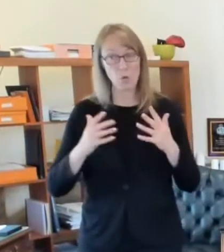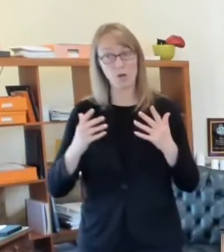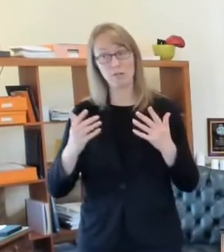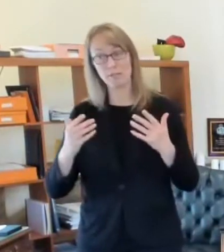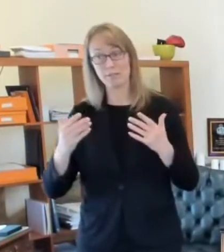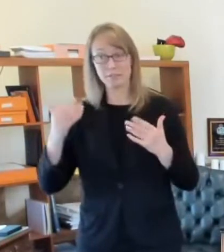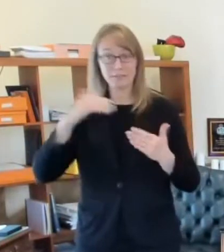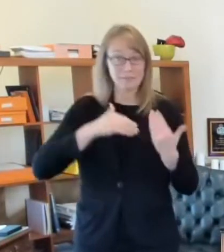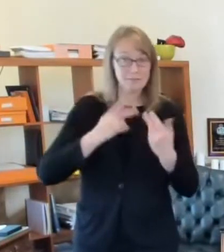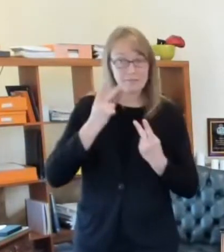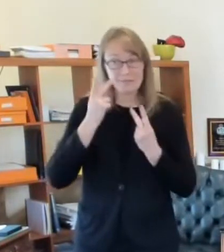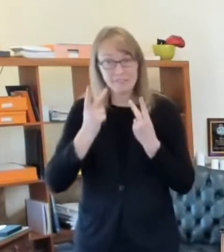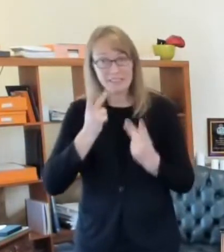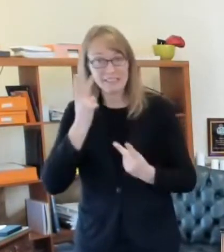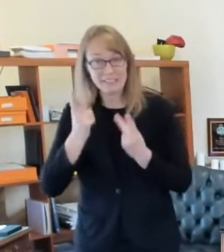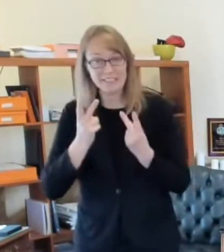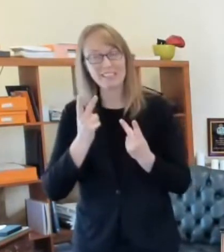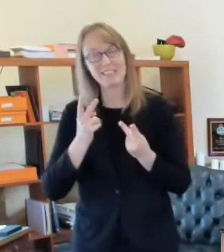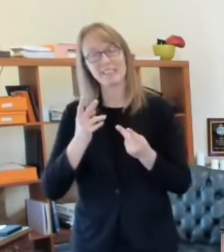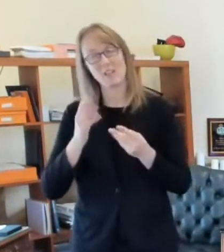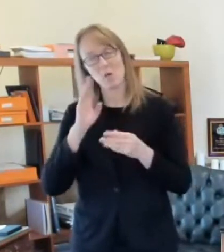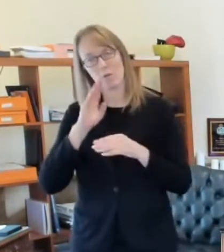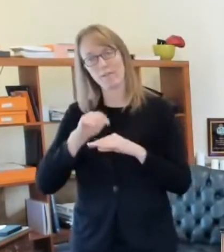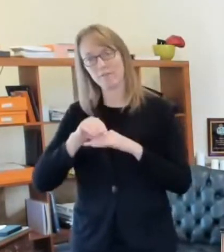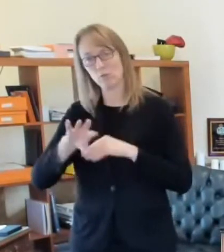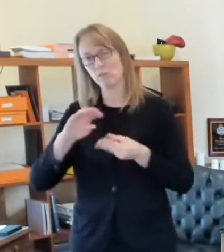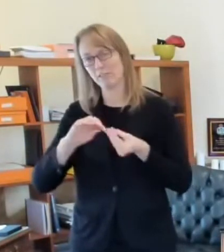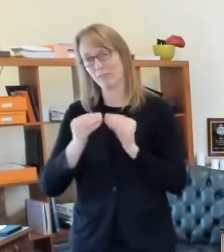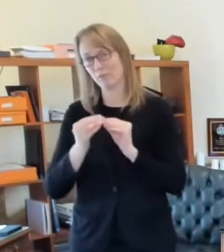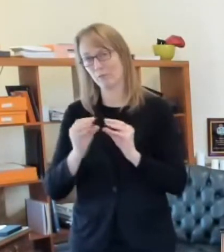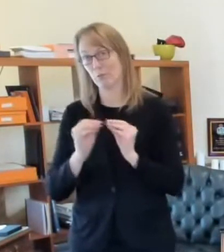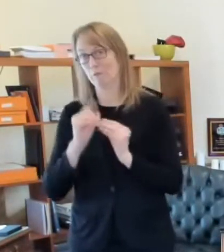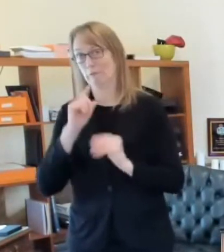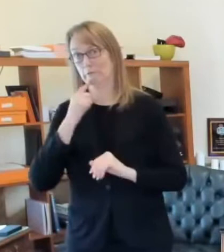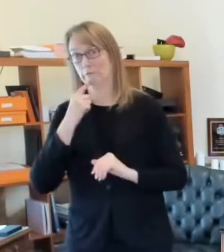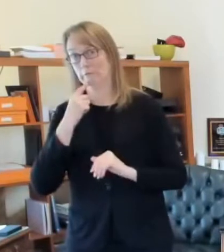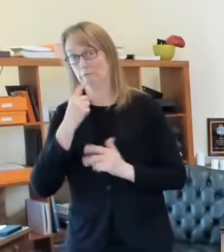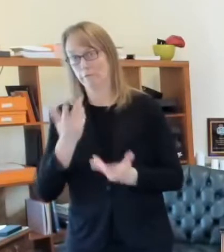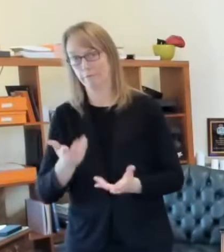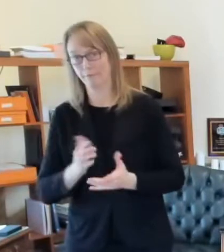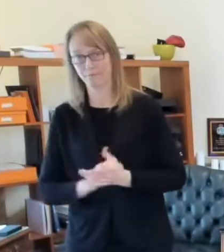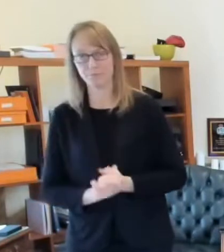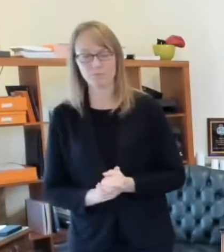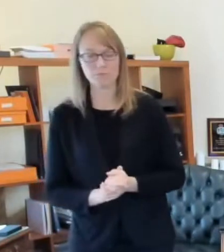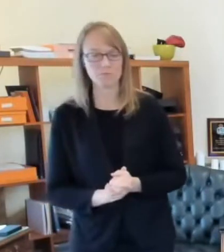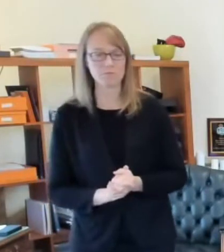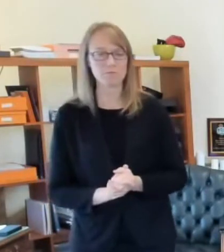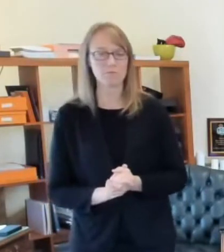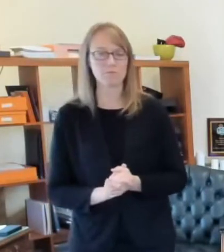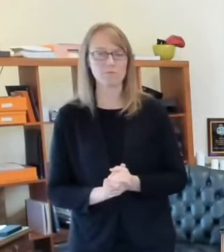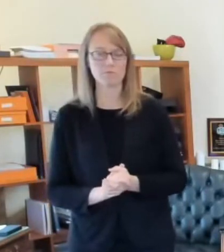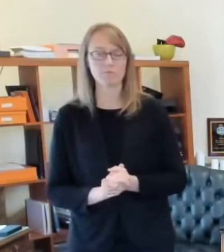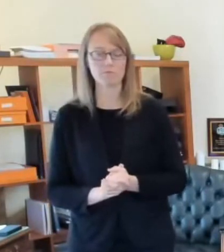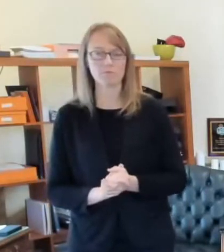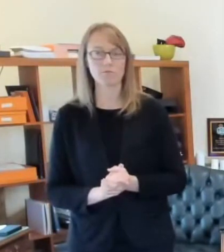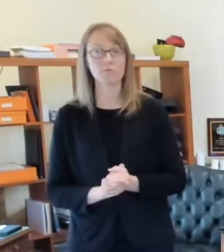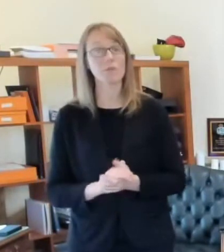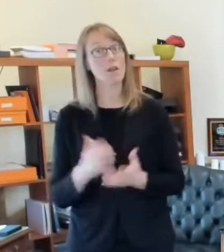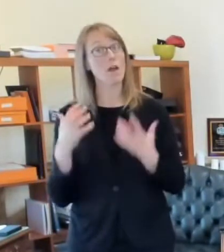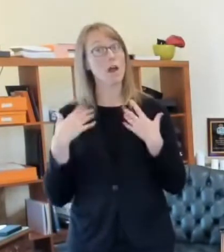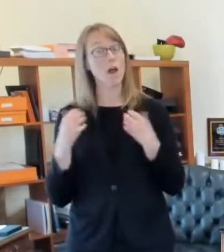So those are our COVID numbers. One other thing, you know, and this is on the health department